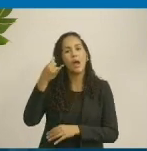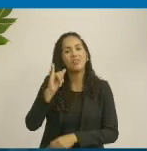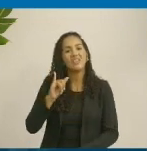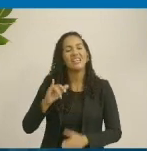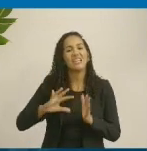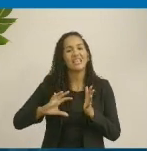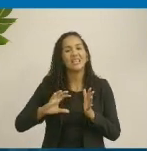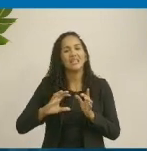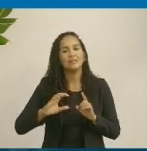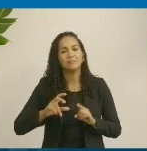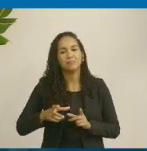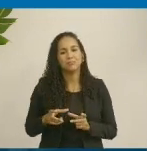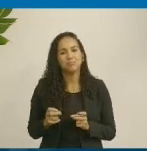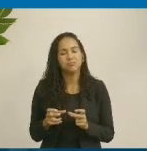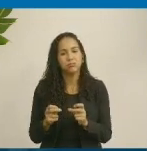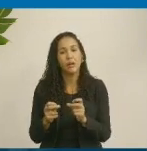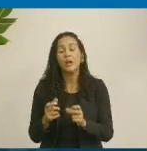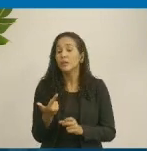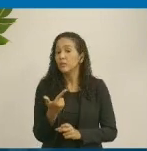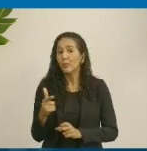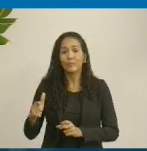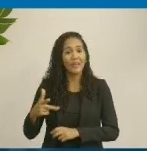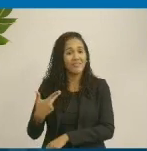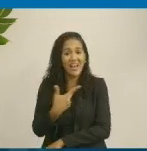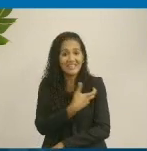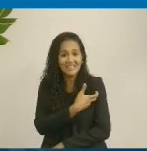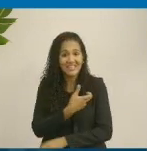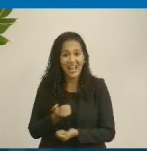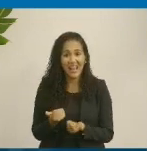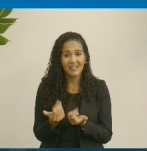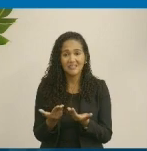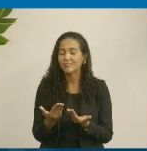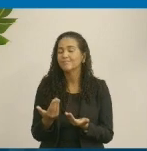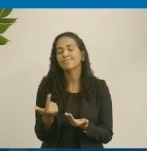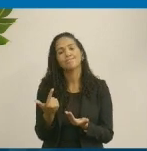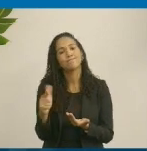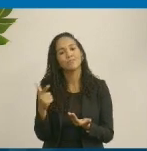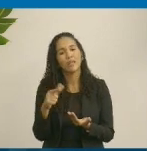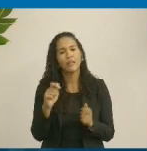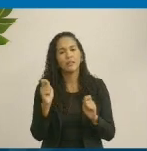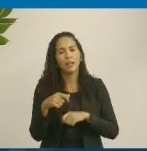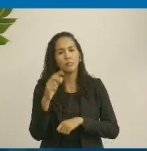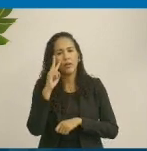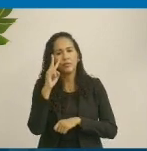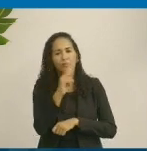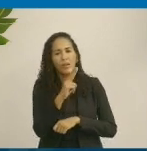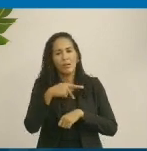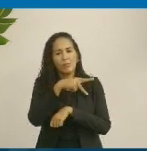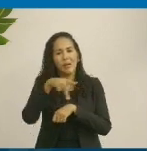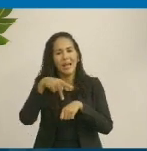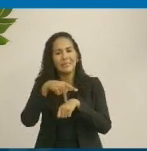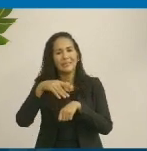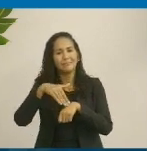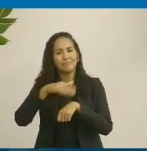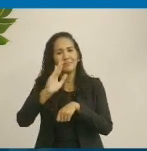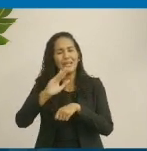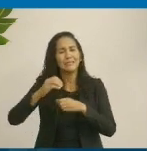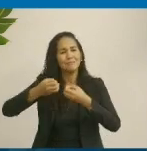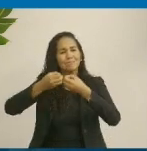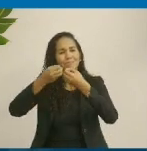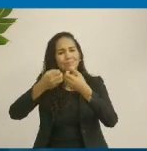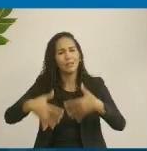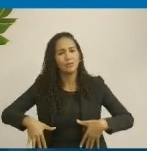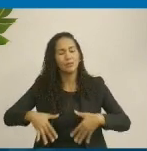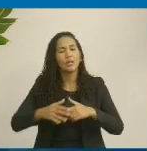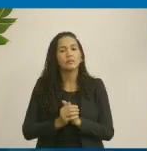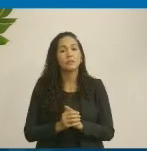are available. Here you can see the countries that are mostly affected, and this is part, has come out of part of our research,